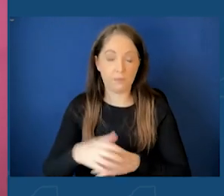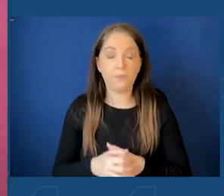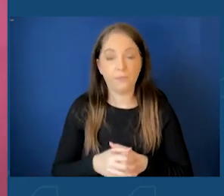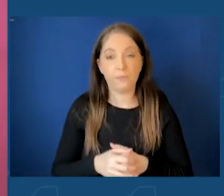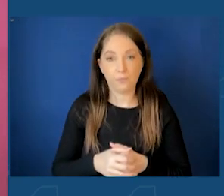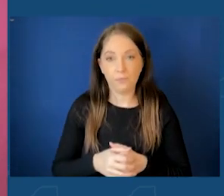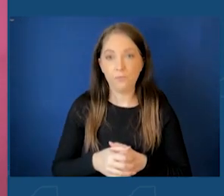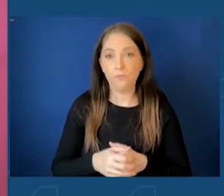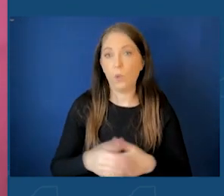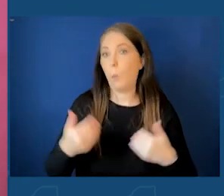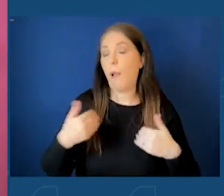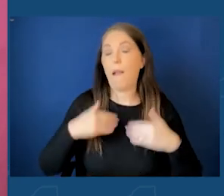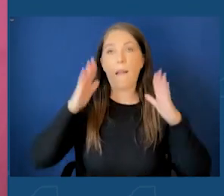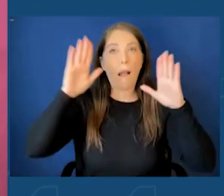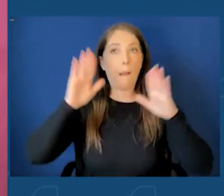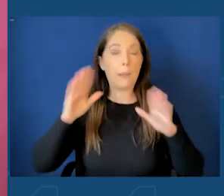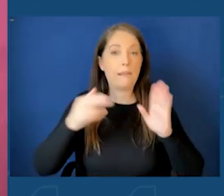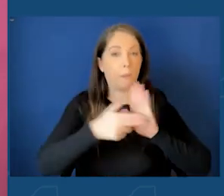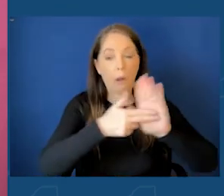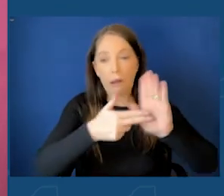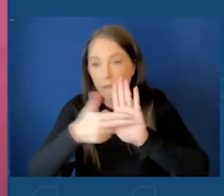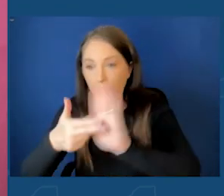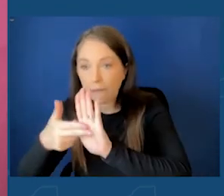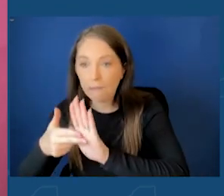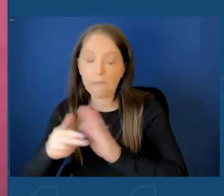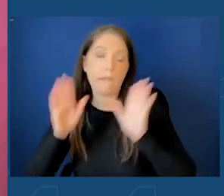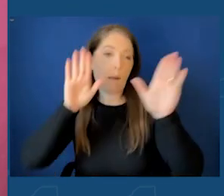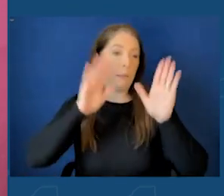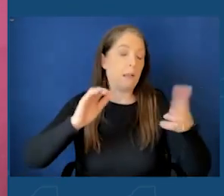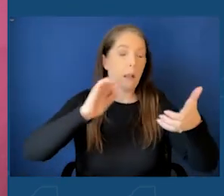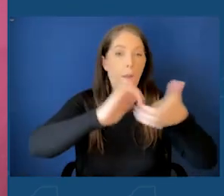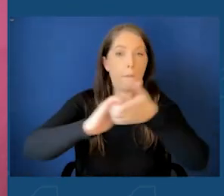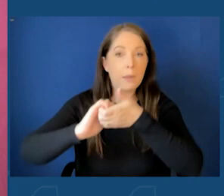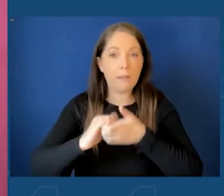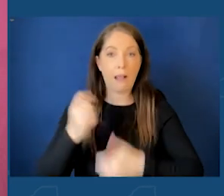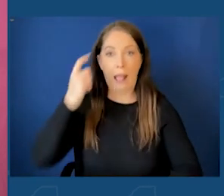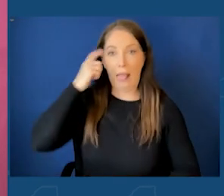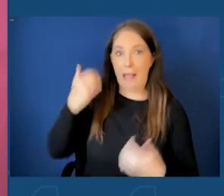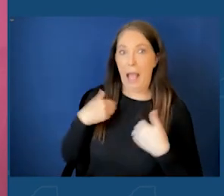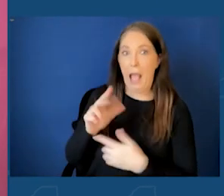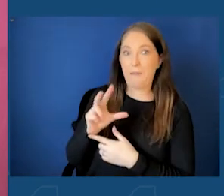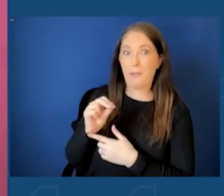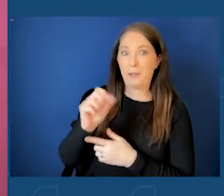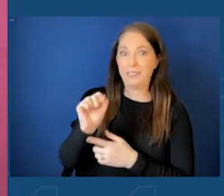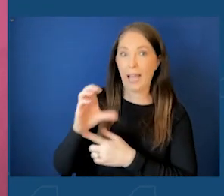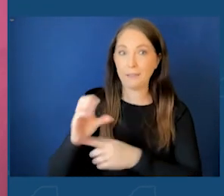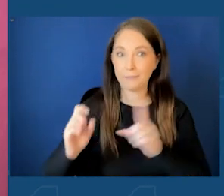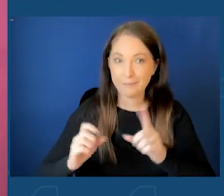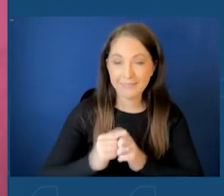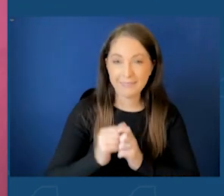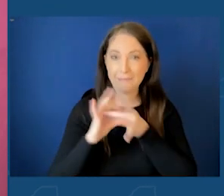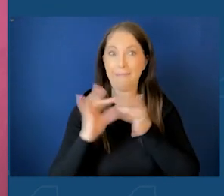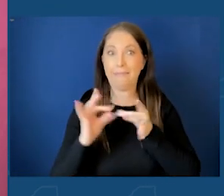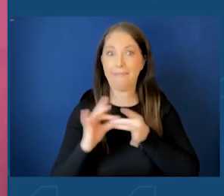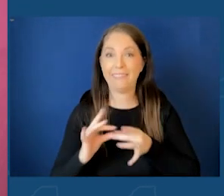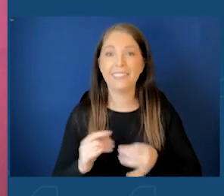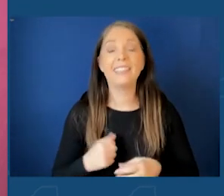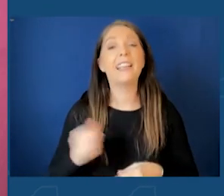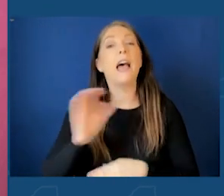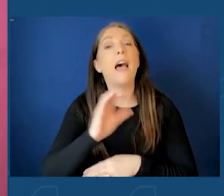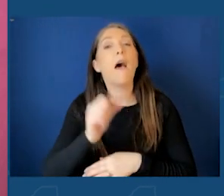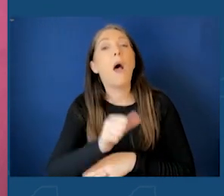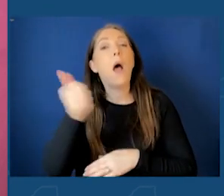branding, we had great partners, and I would be remiss, I think I have 30 seconds, Dewana, not to mention our other partners in